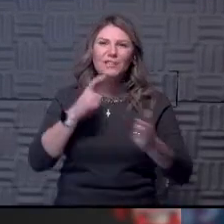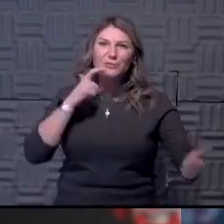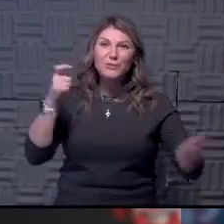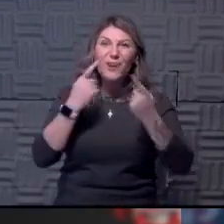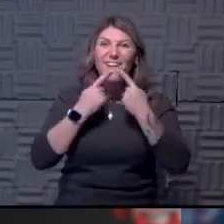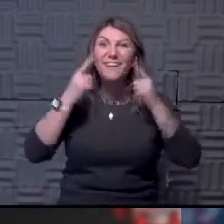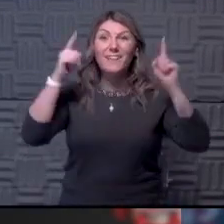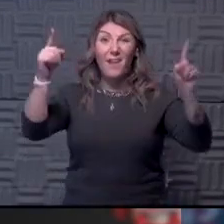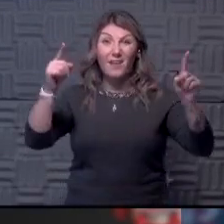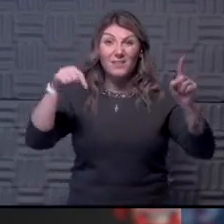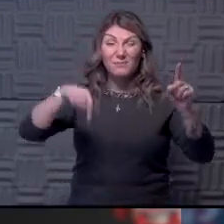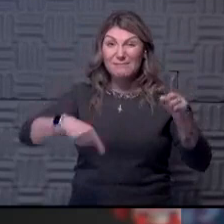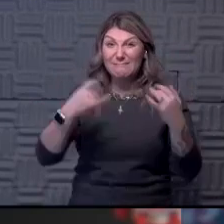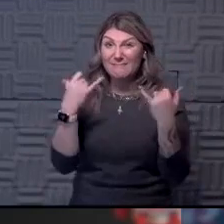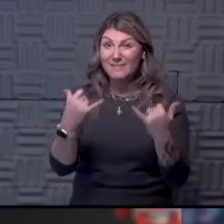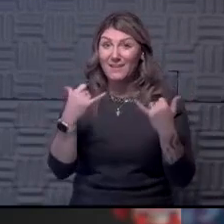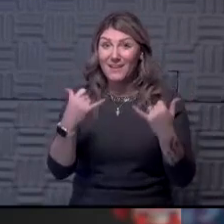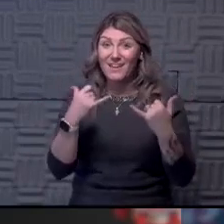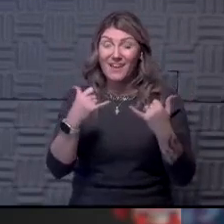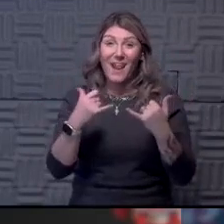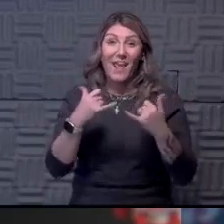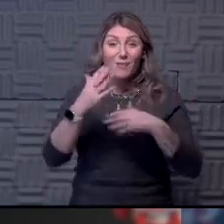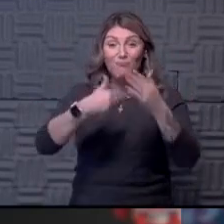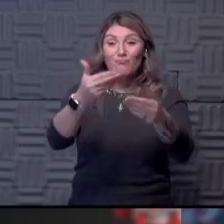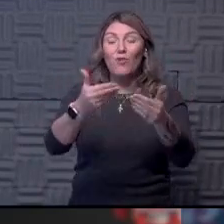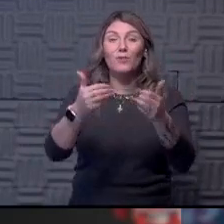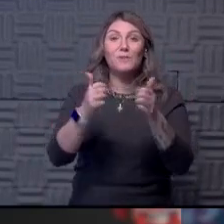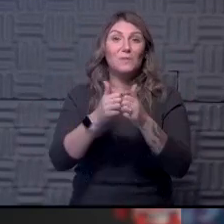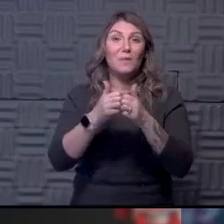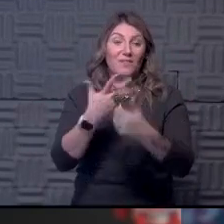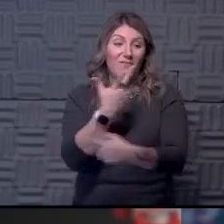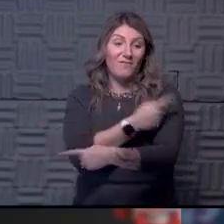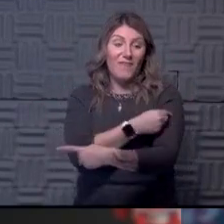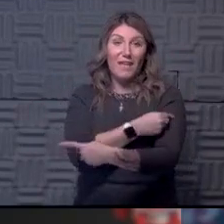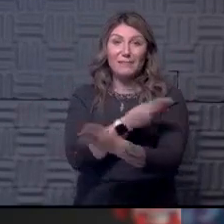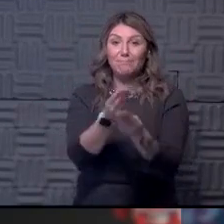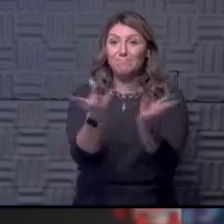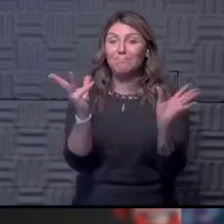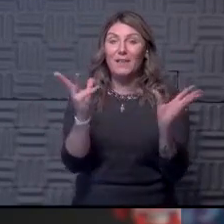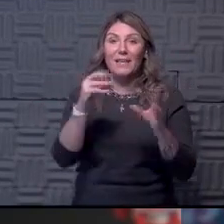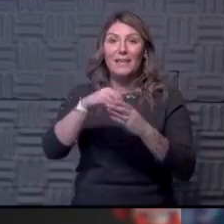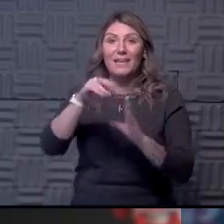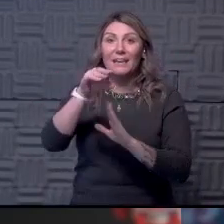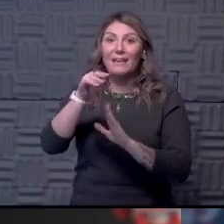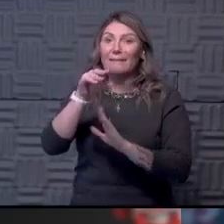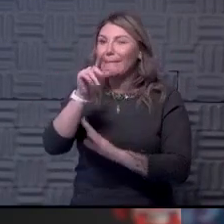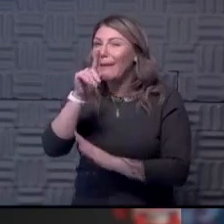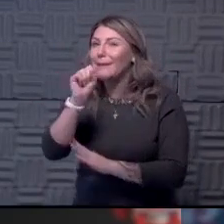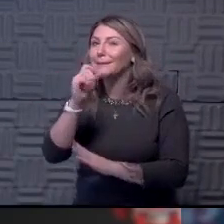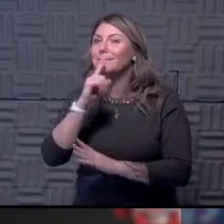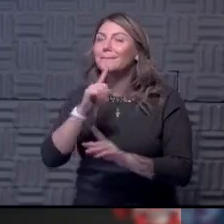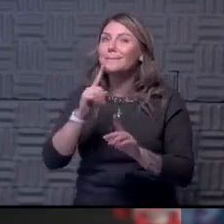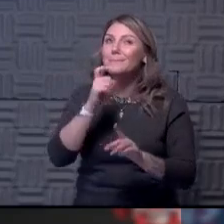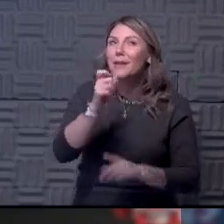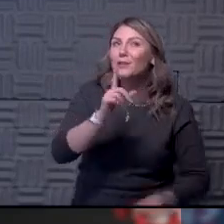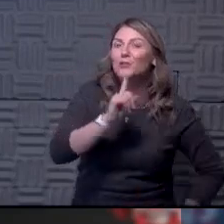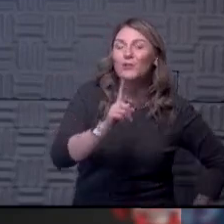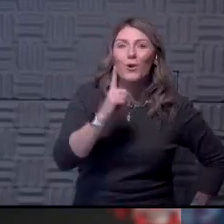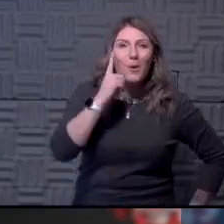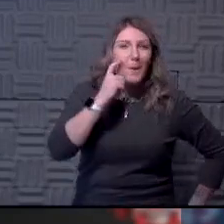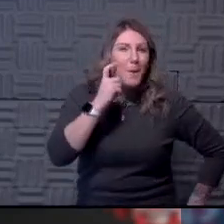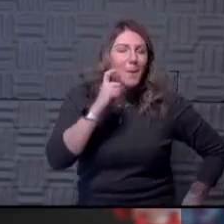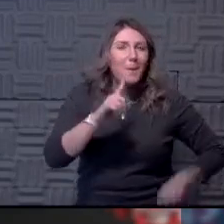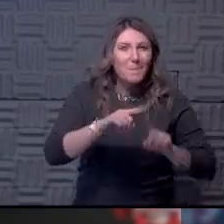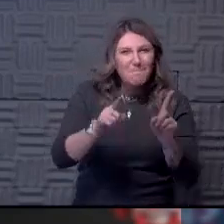today about exciting progress around the vaccine rollout in Kansas. I'm not sure what it is, but I got a suspicion, and I think it's going to be a really